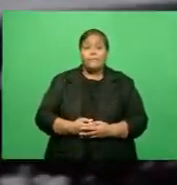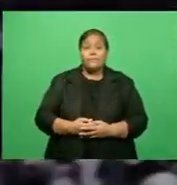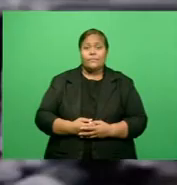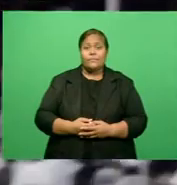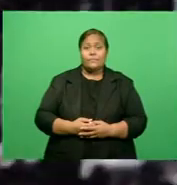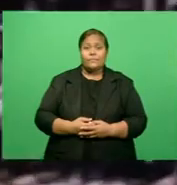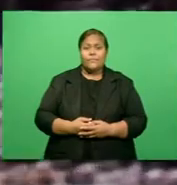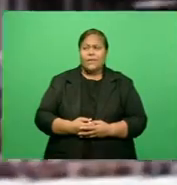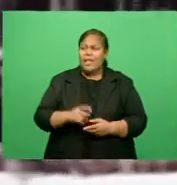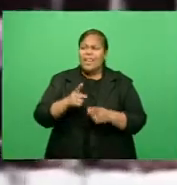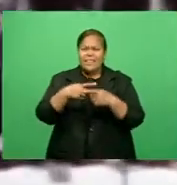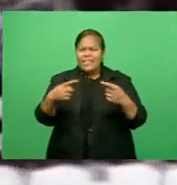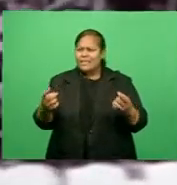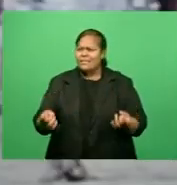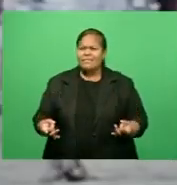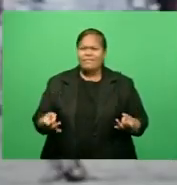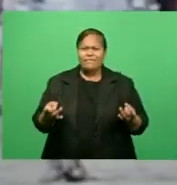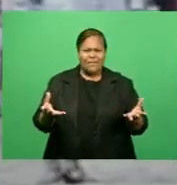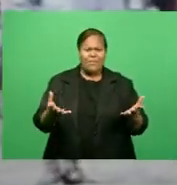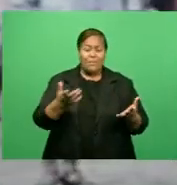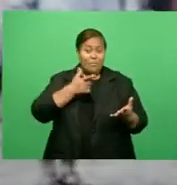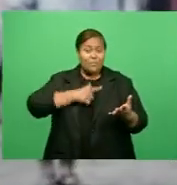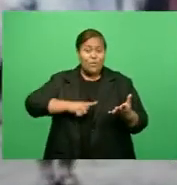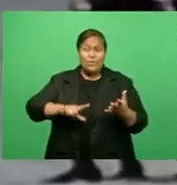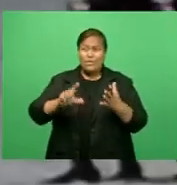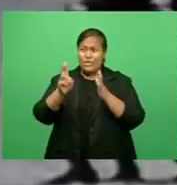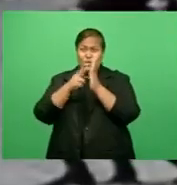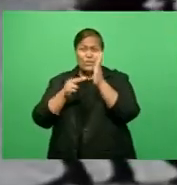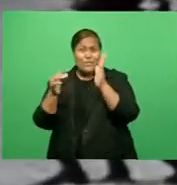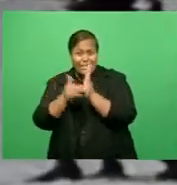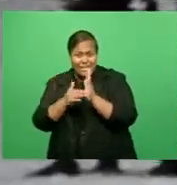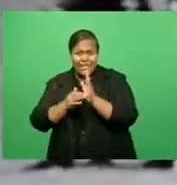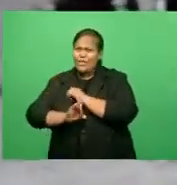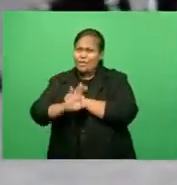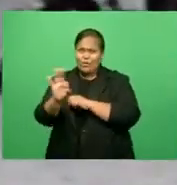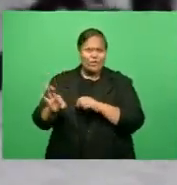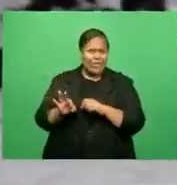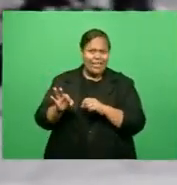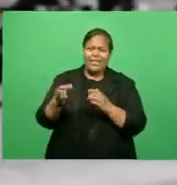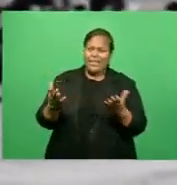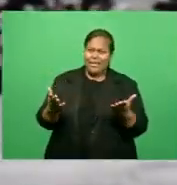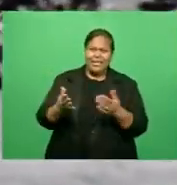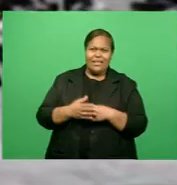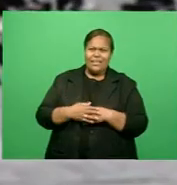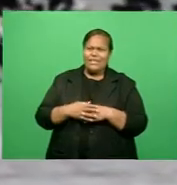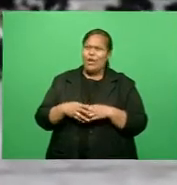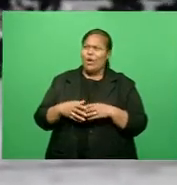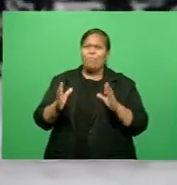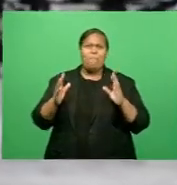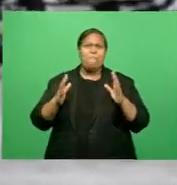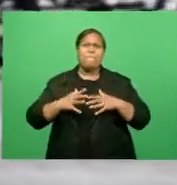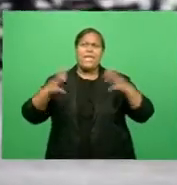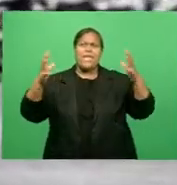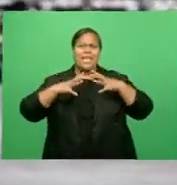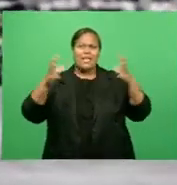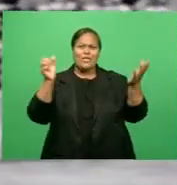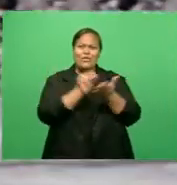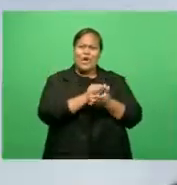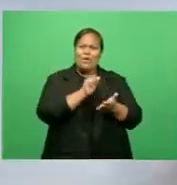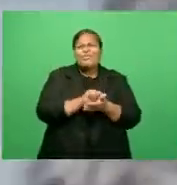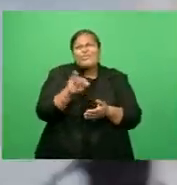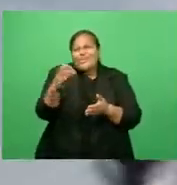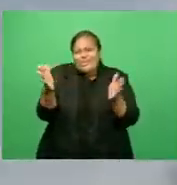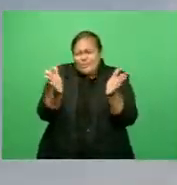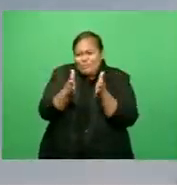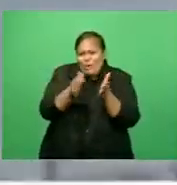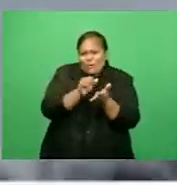availability of things, because New Zealand hadn't yet gone into the big malls, shopping malls, we were still little strip shops, the little shops